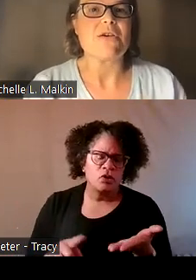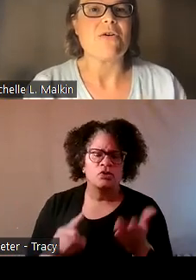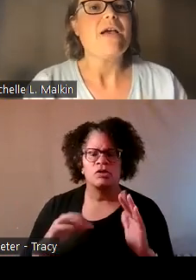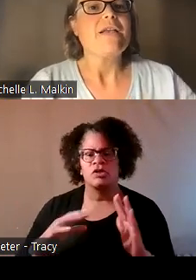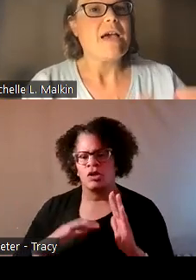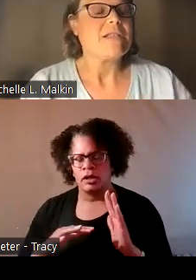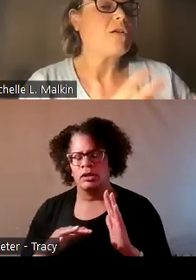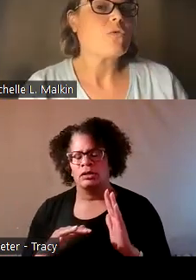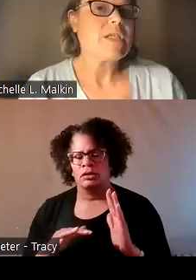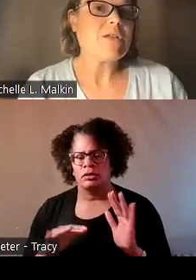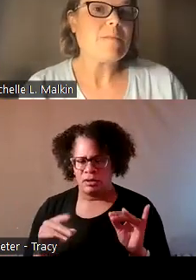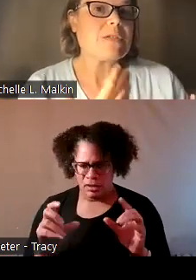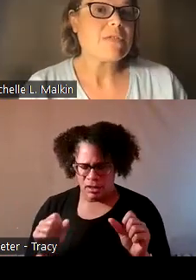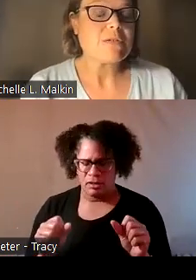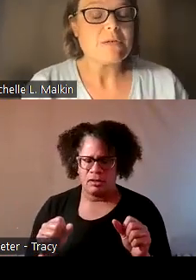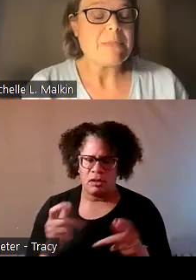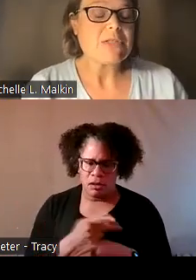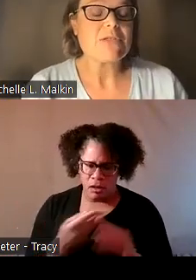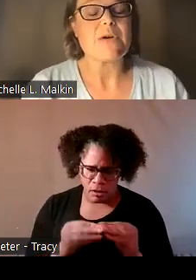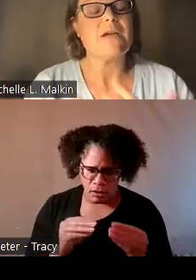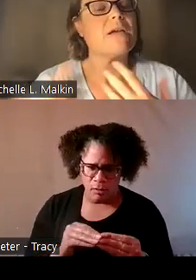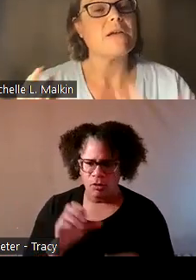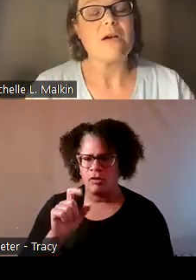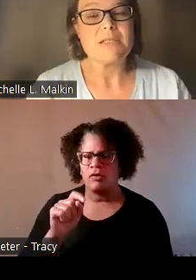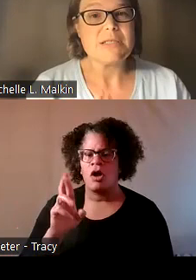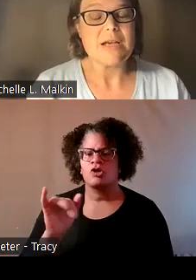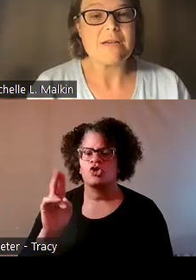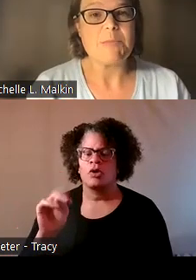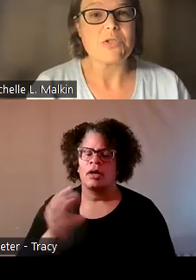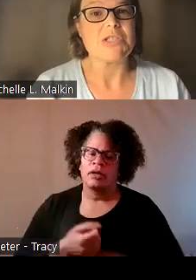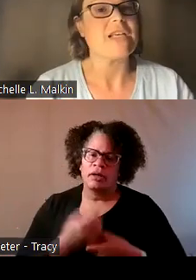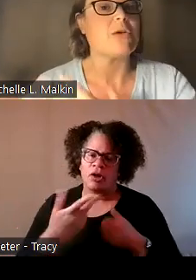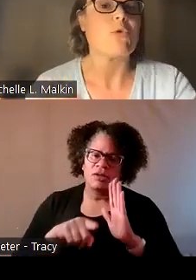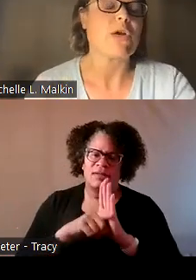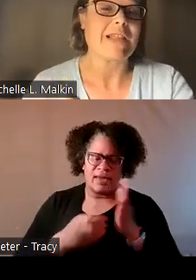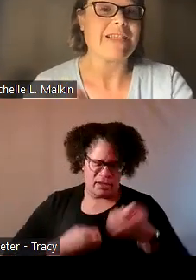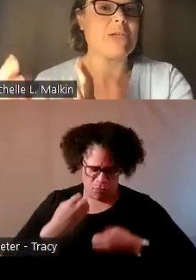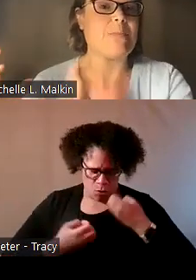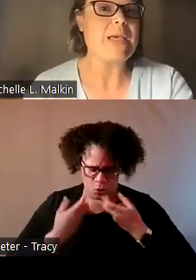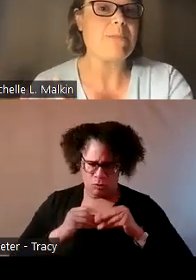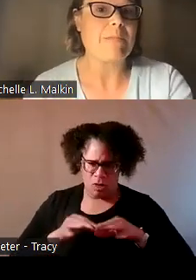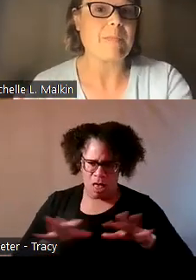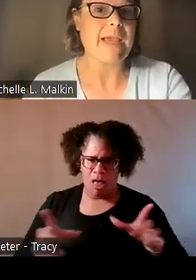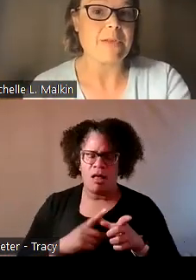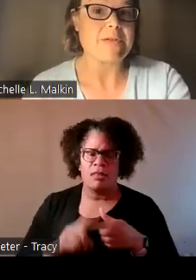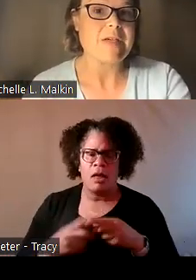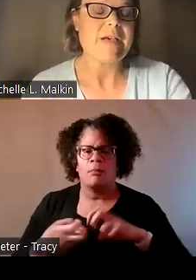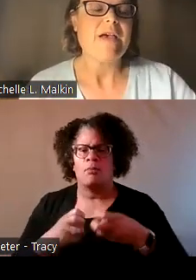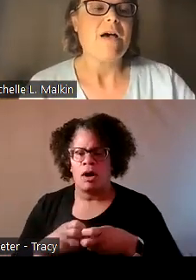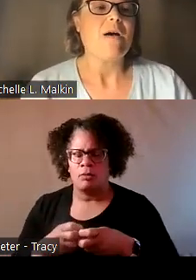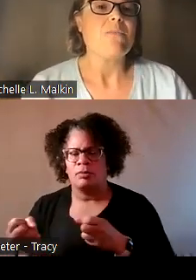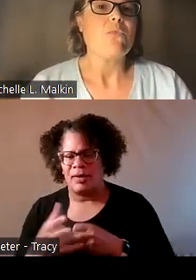that show, yes, increased numbers of amounts of strain can cause these negative emotions and they're more likely to be problem